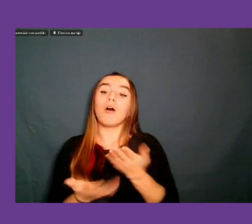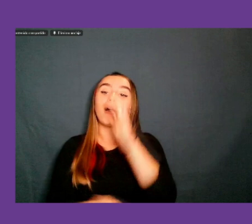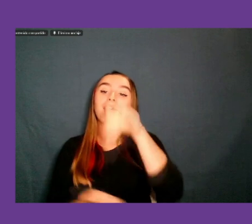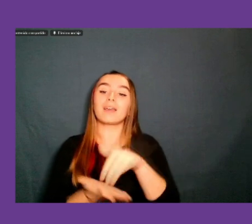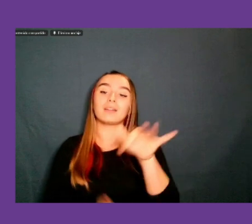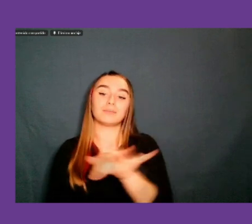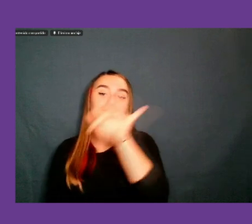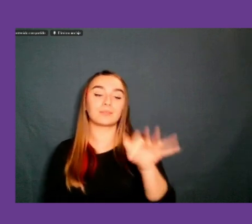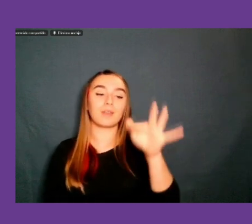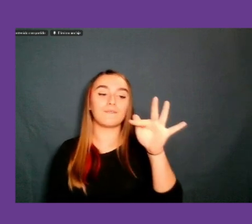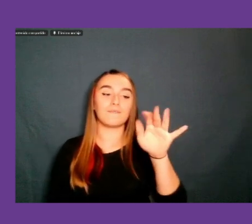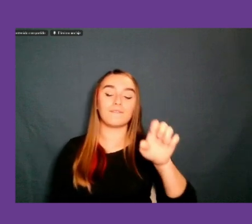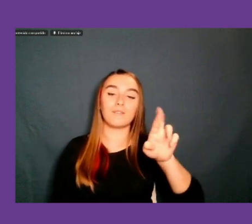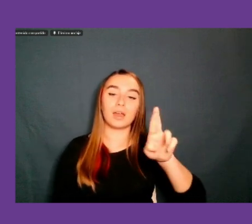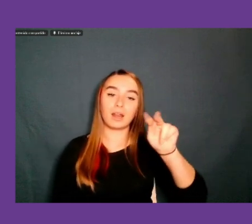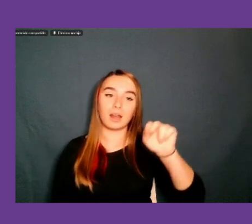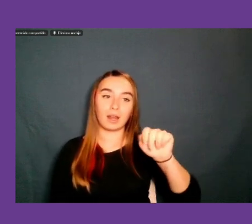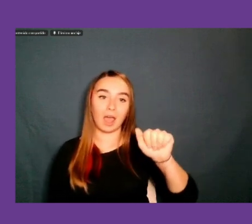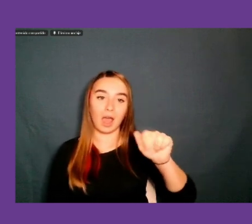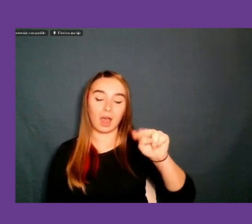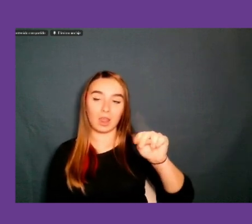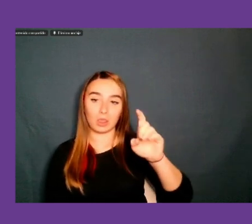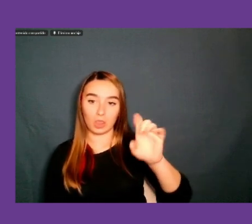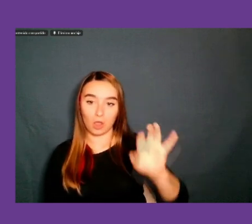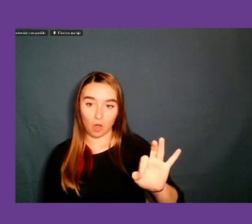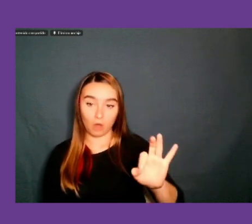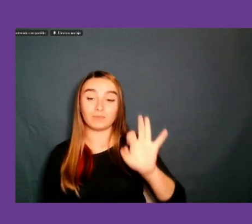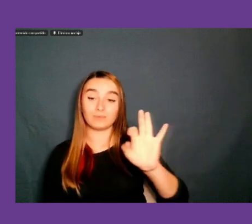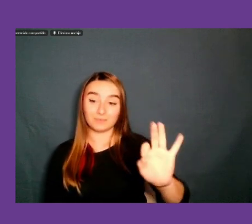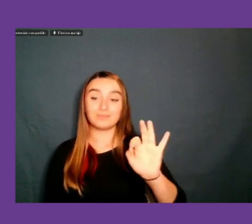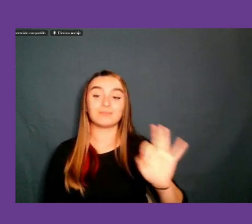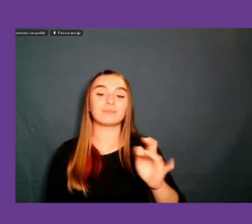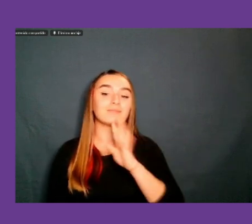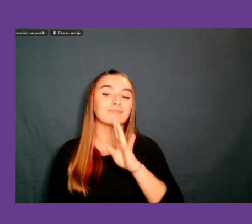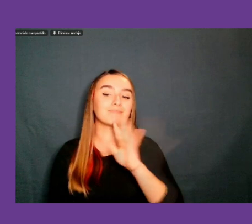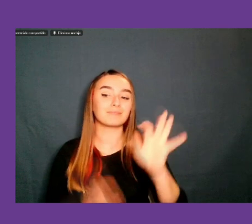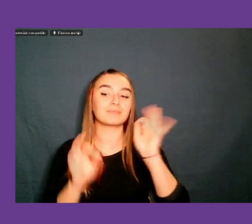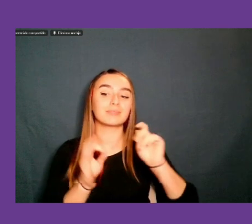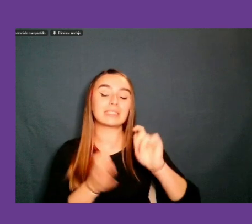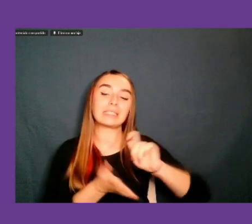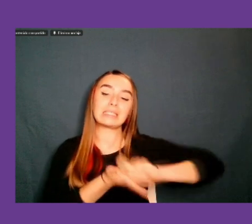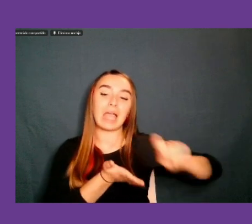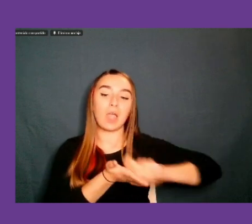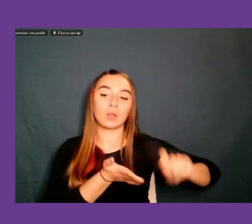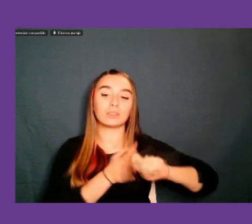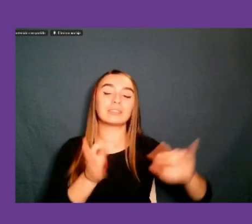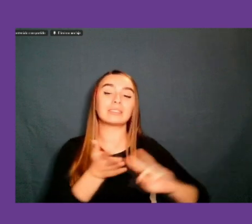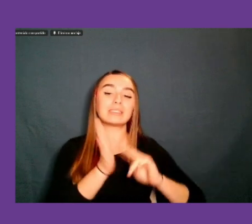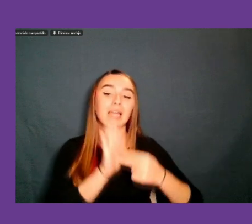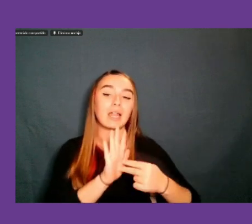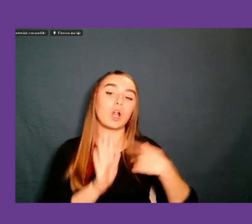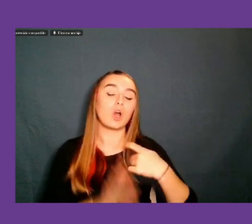Fernando. Fernando, he's going now to speak as the secretary of Senelec Joint Technical Committee